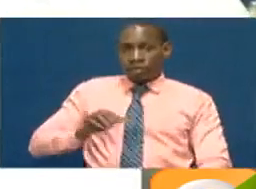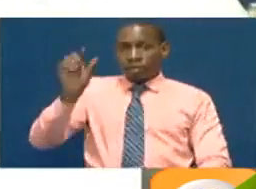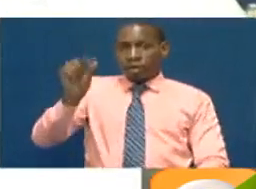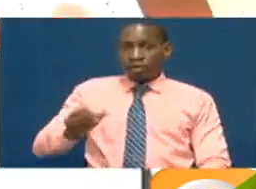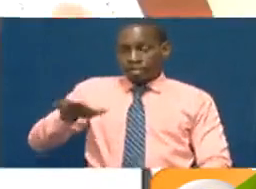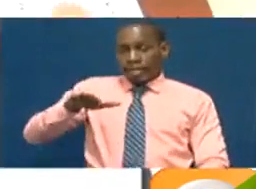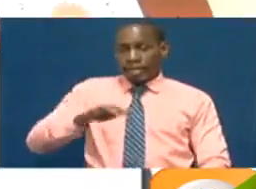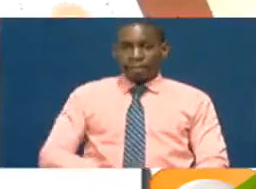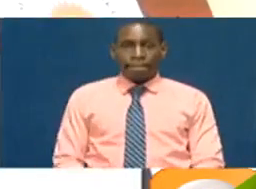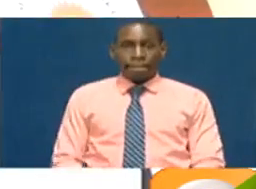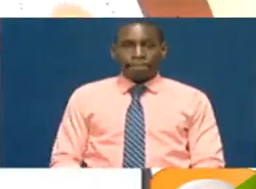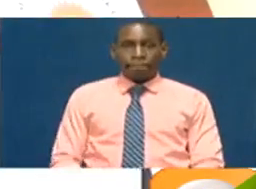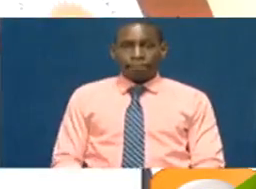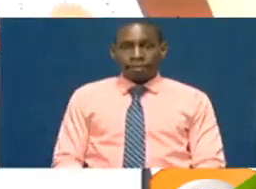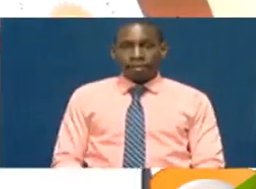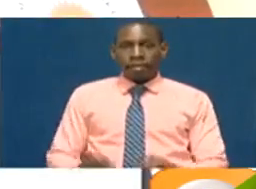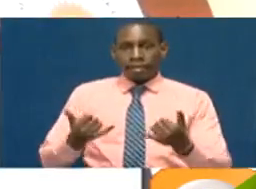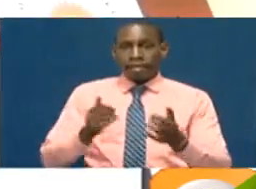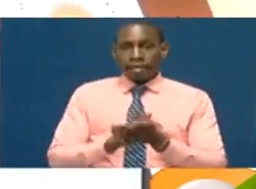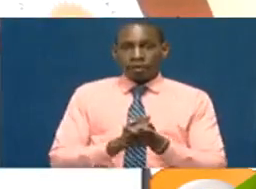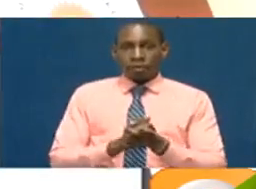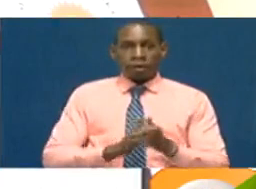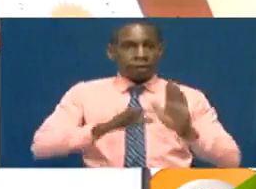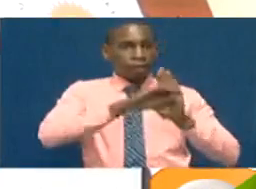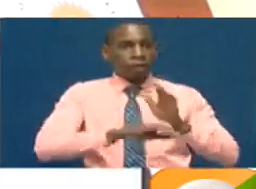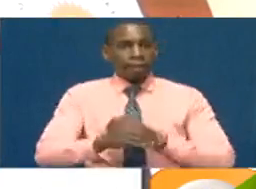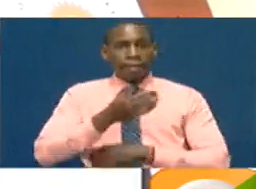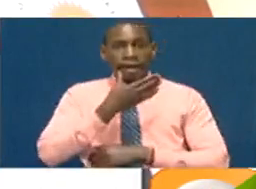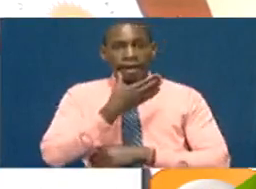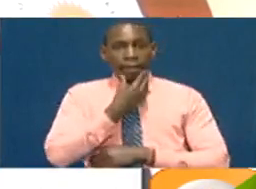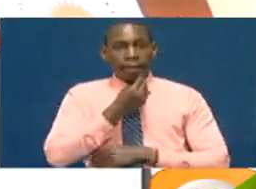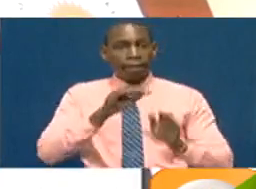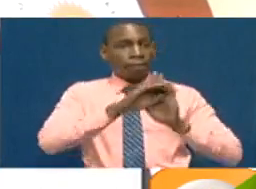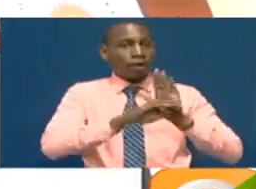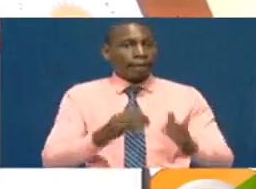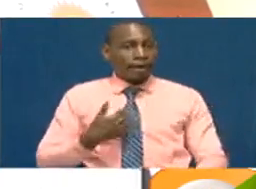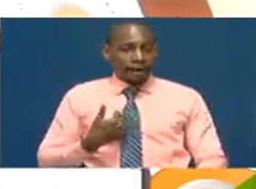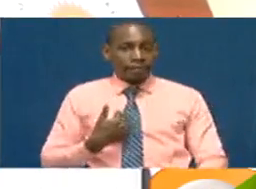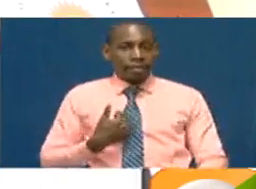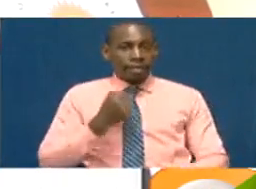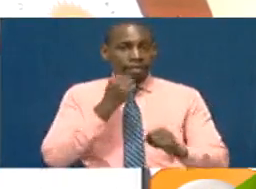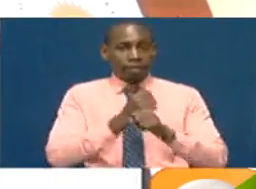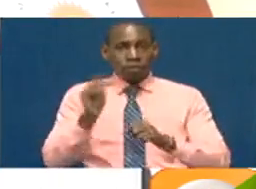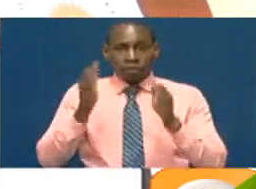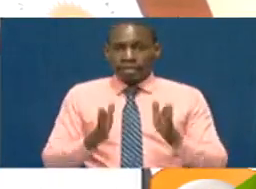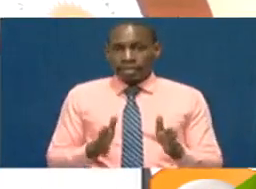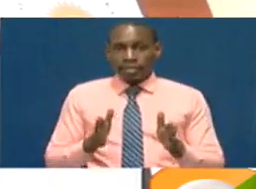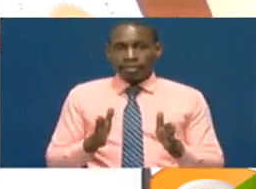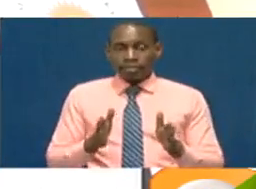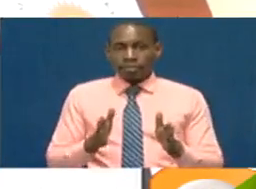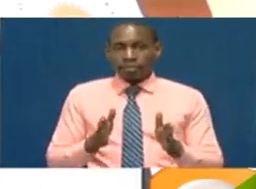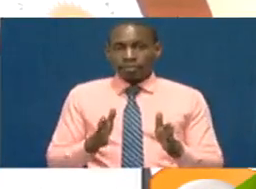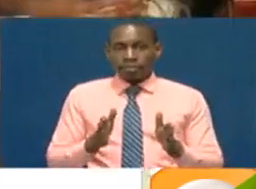coast region. Sababu kikabu ya baba iko na mipango ya kufanya wa Kenya tupige